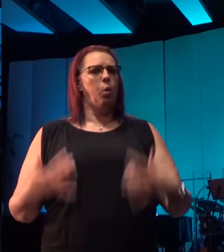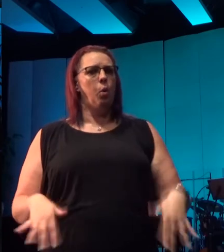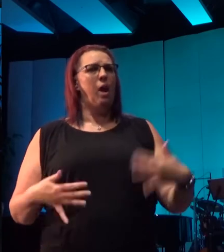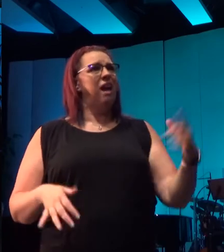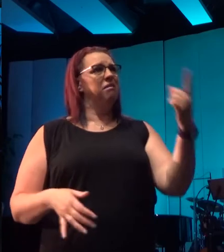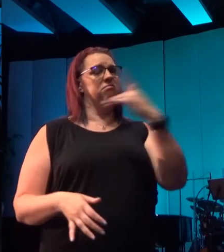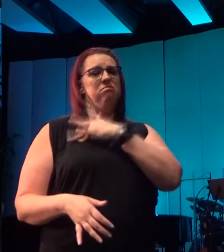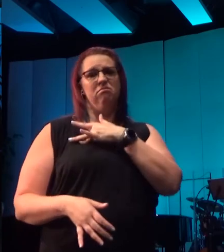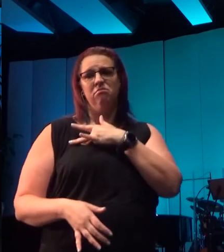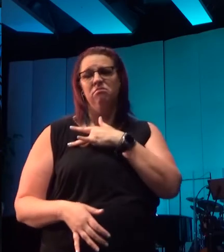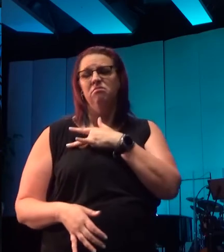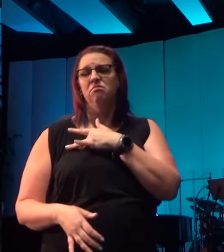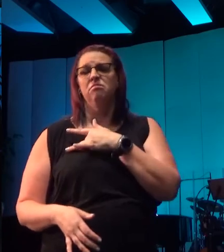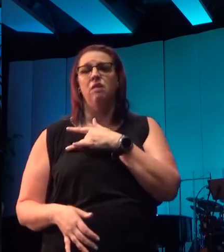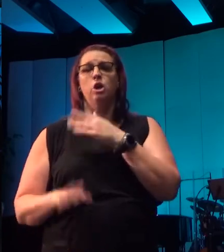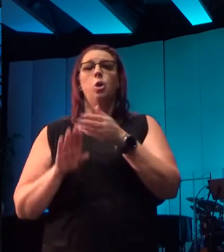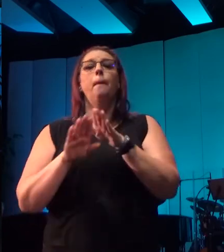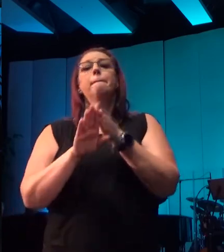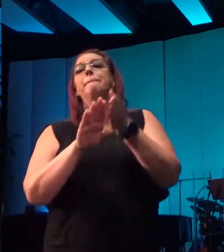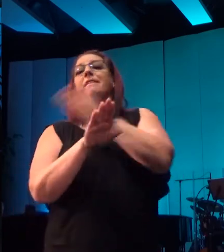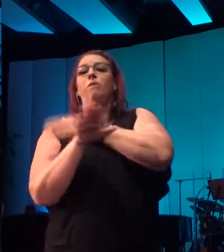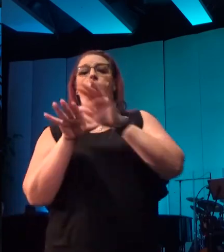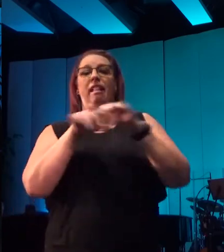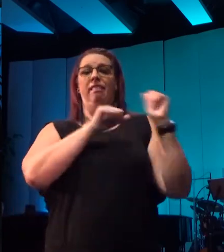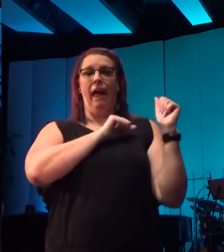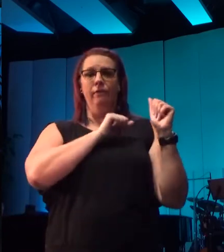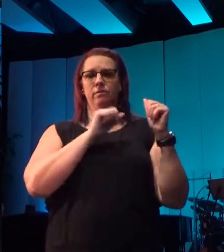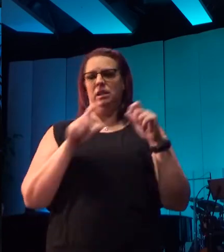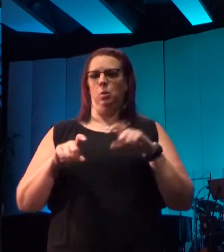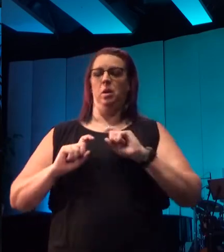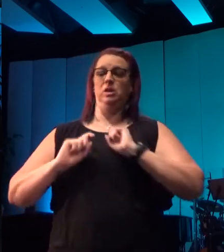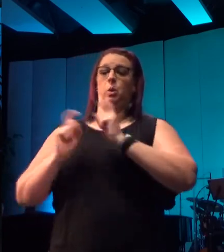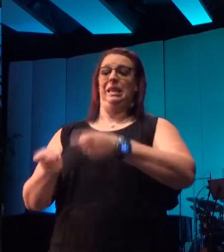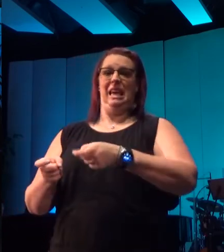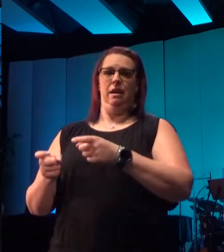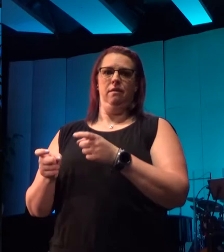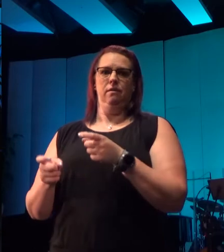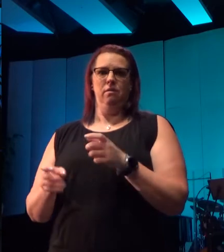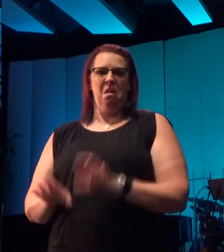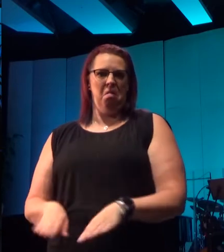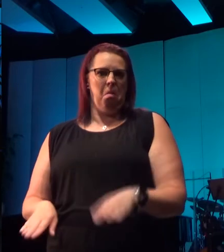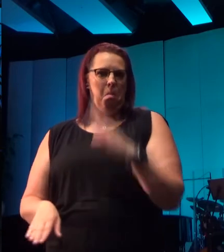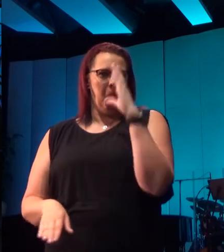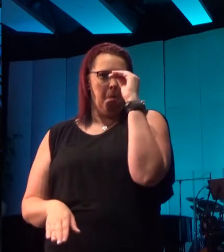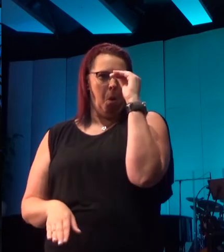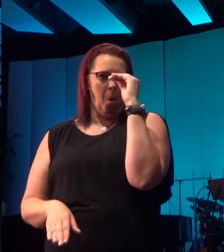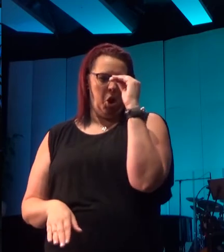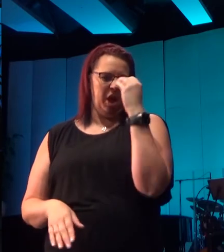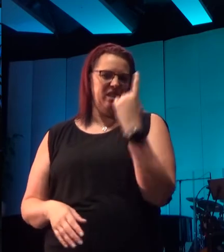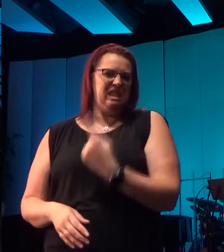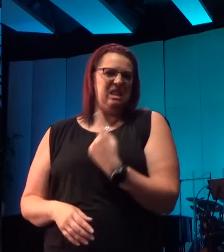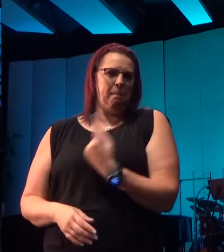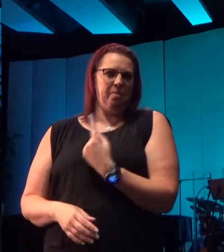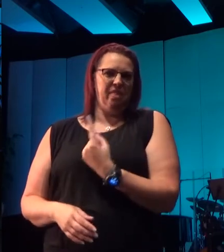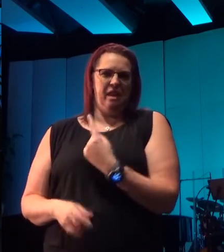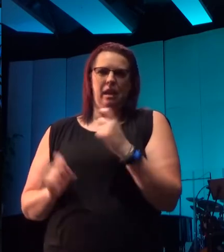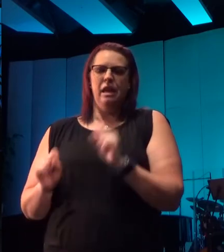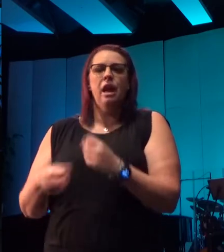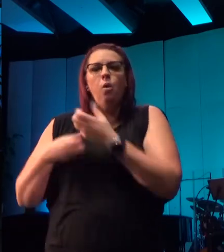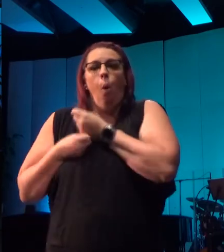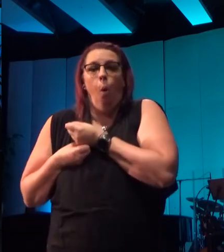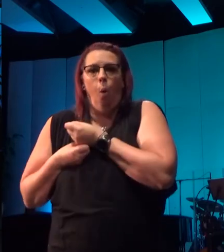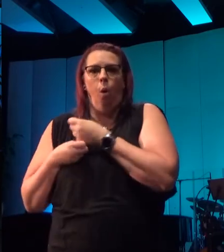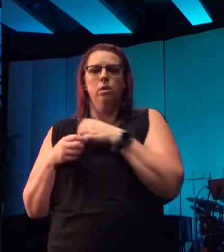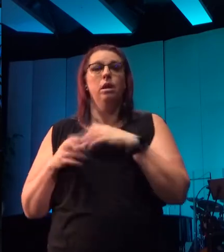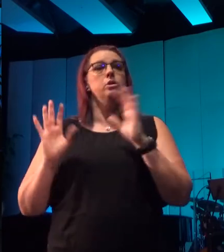And before leaving, he wanted to give that little boy something that he could hold to in that predicament. And so he thought, I'm